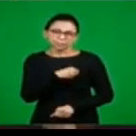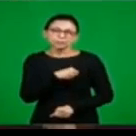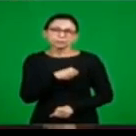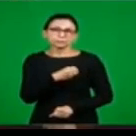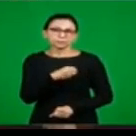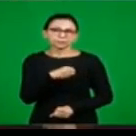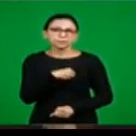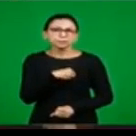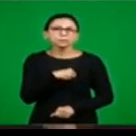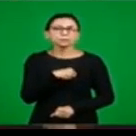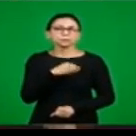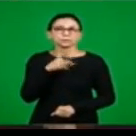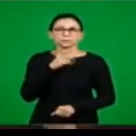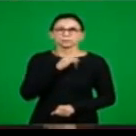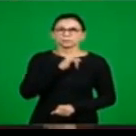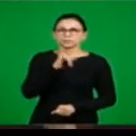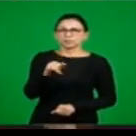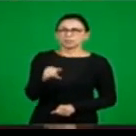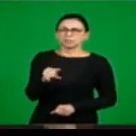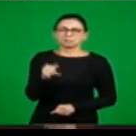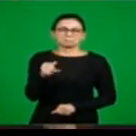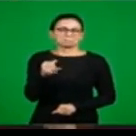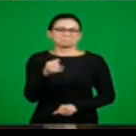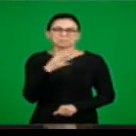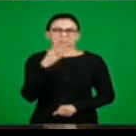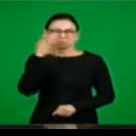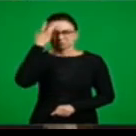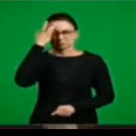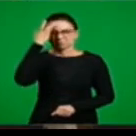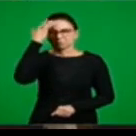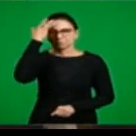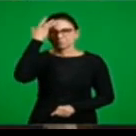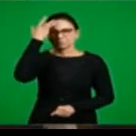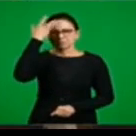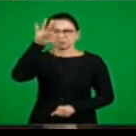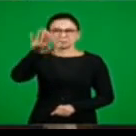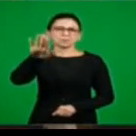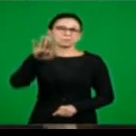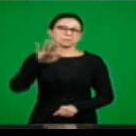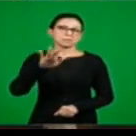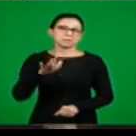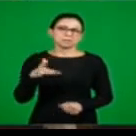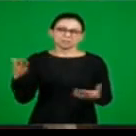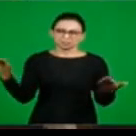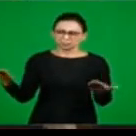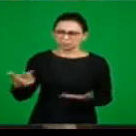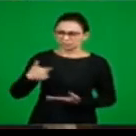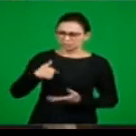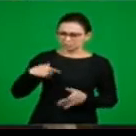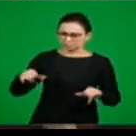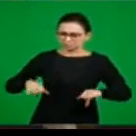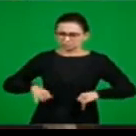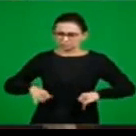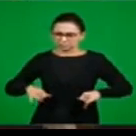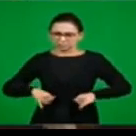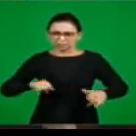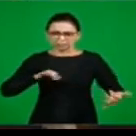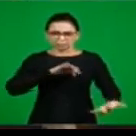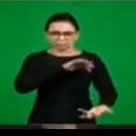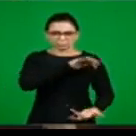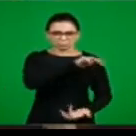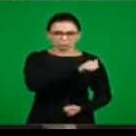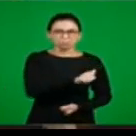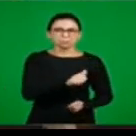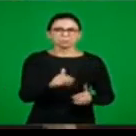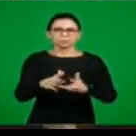to sin and to say afterwards that you found in the Bible that you are going to live in the middle of the tribulation, I